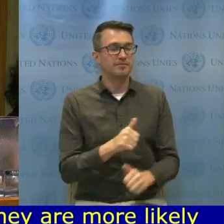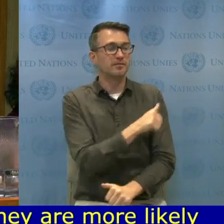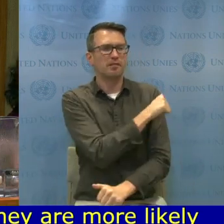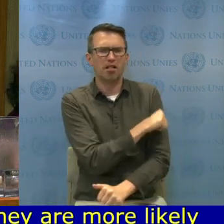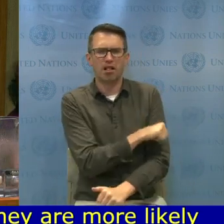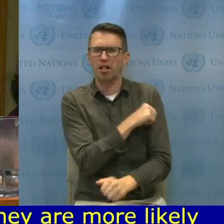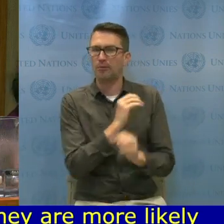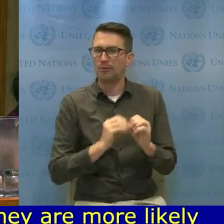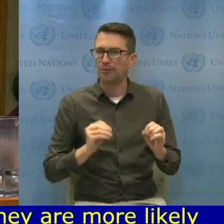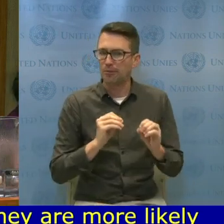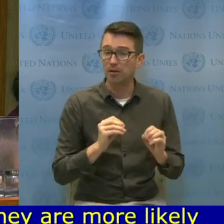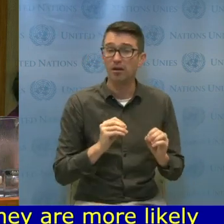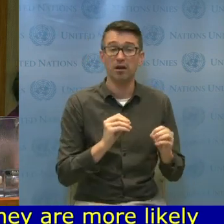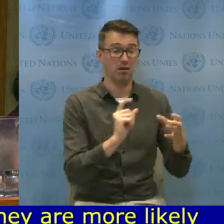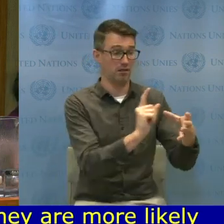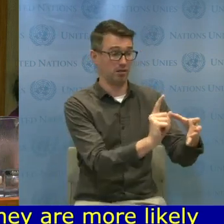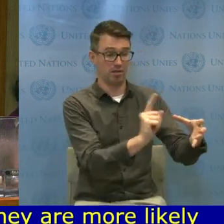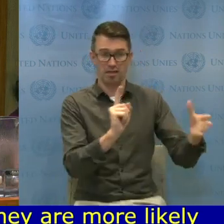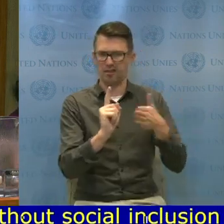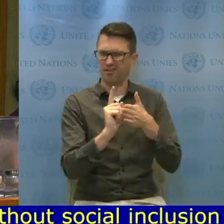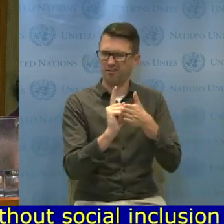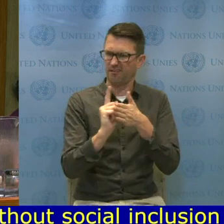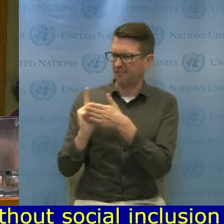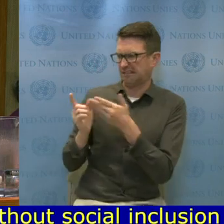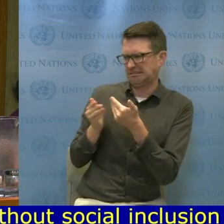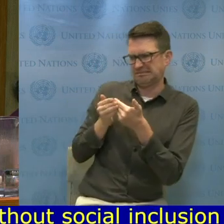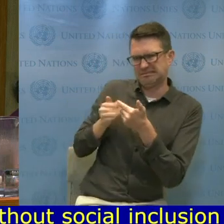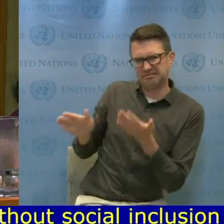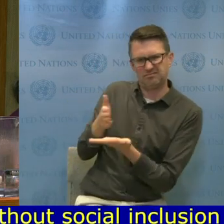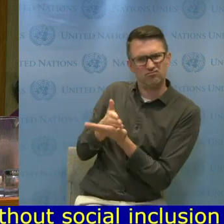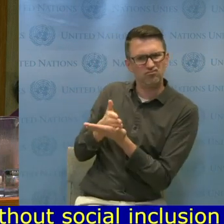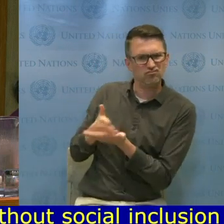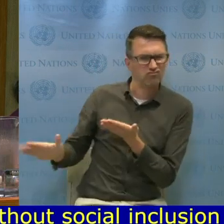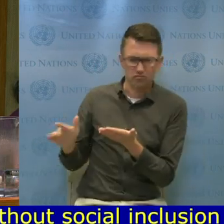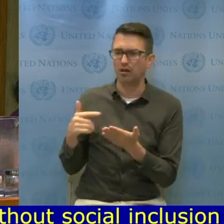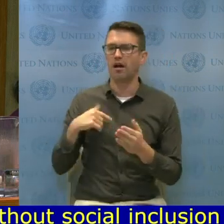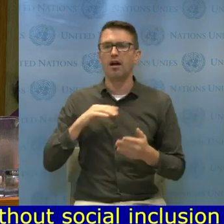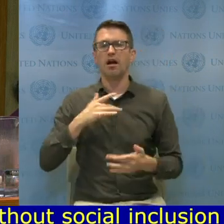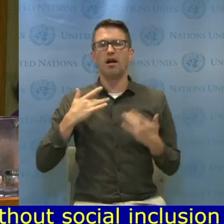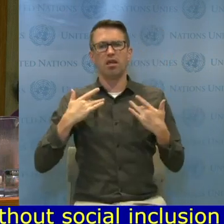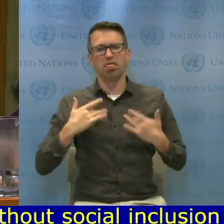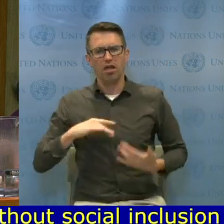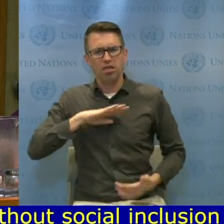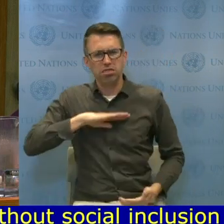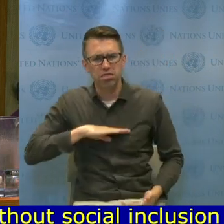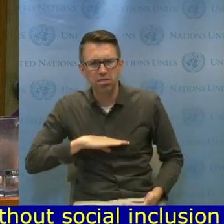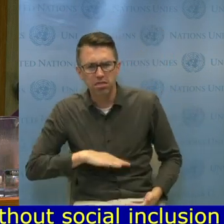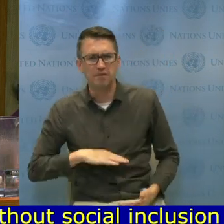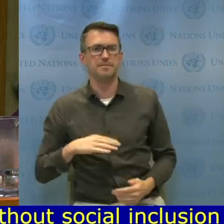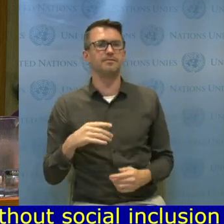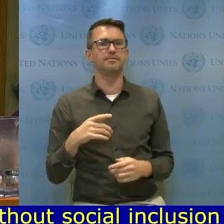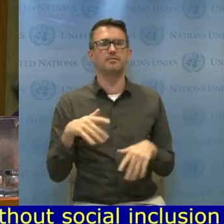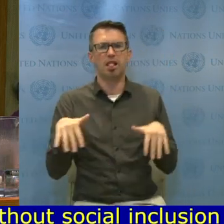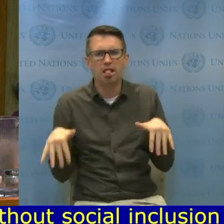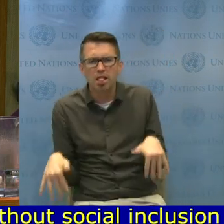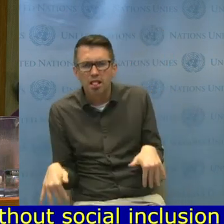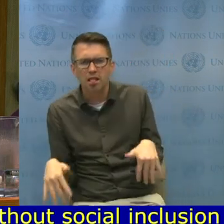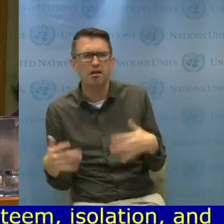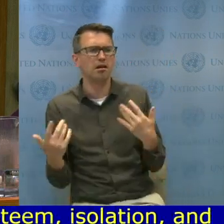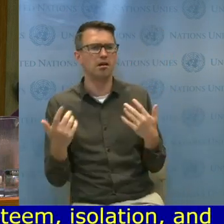mental health, low self-esteem, isolation, and loneliness. And these days, researchers are telling us that